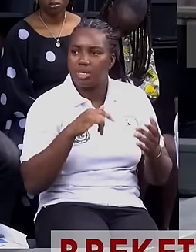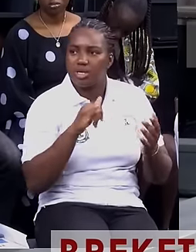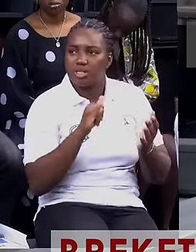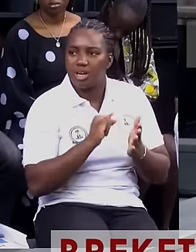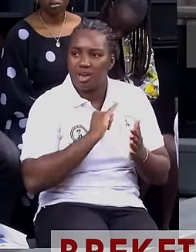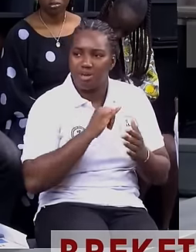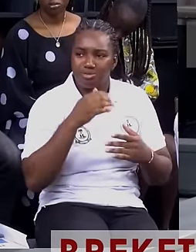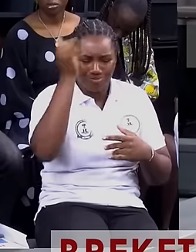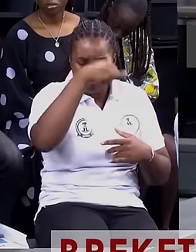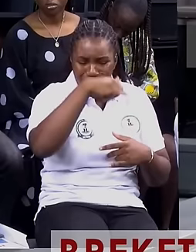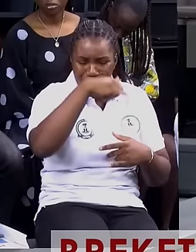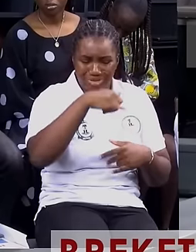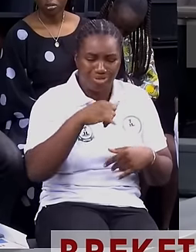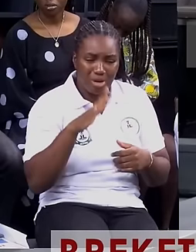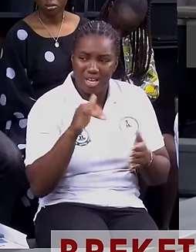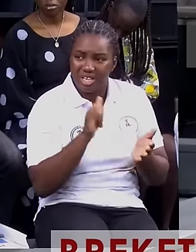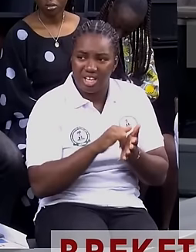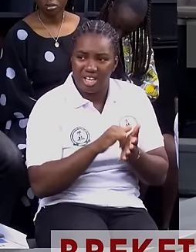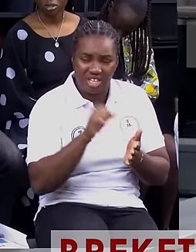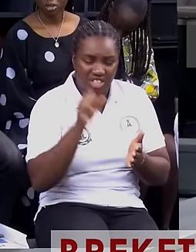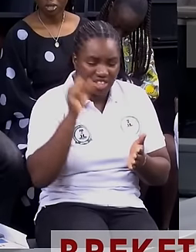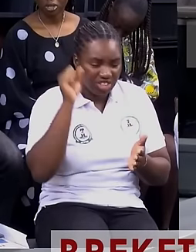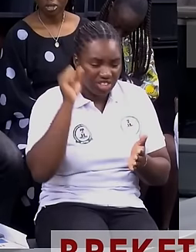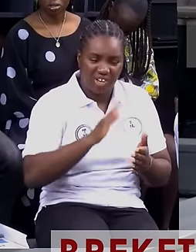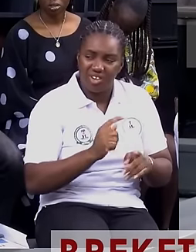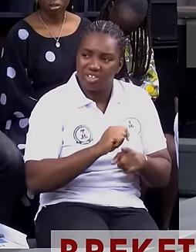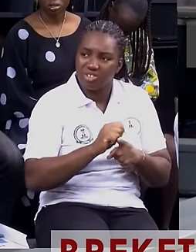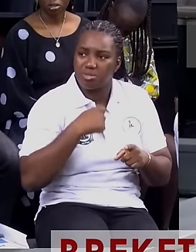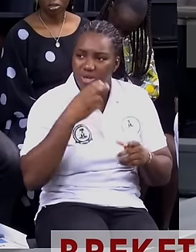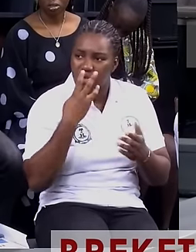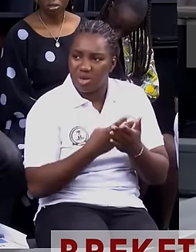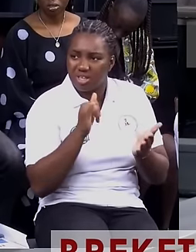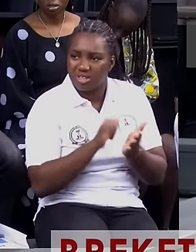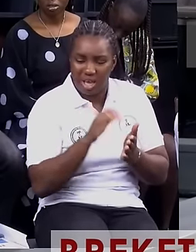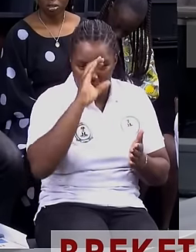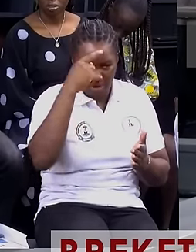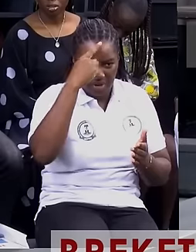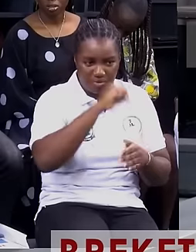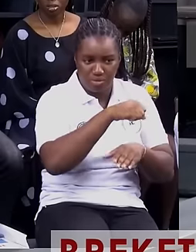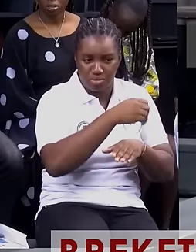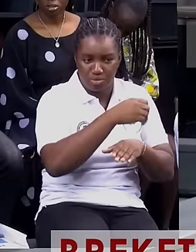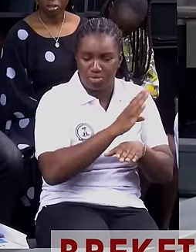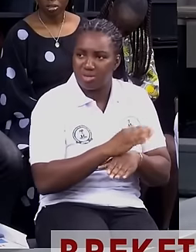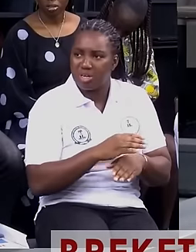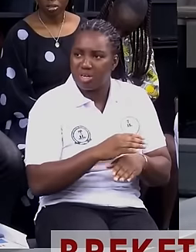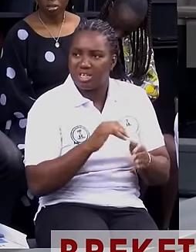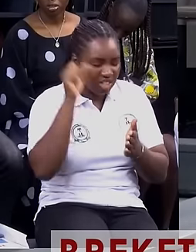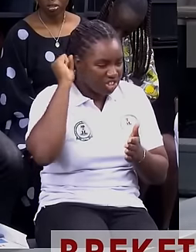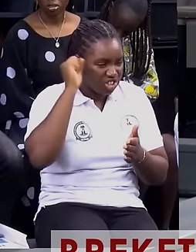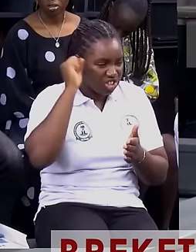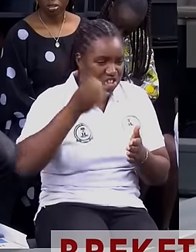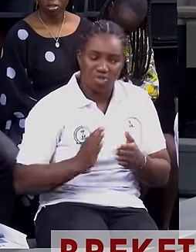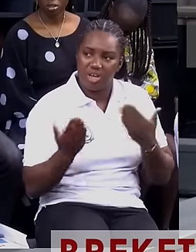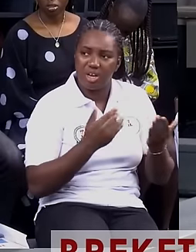a very useless woman. That showed me where I live. They said I'm looking for you and the rest of you. Just take me